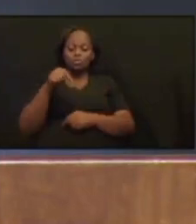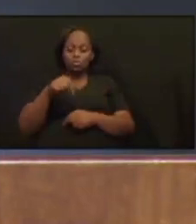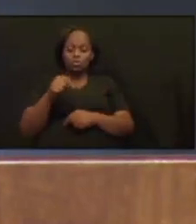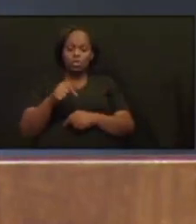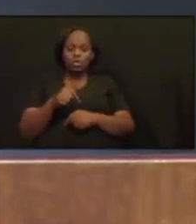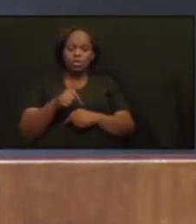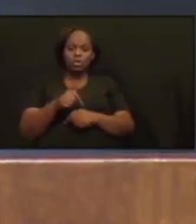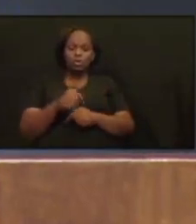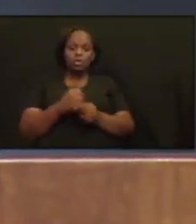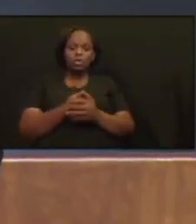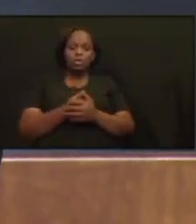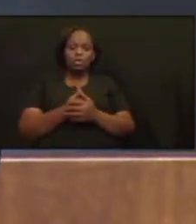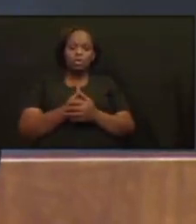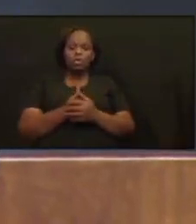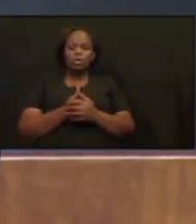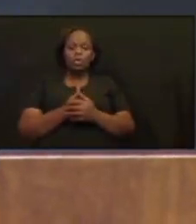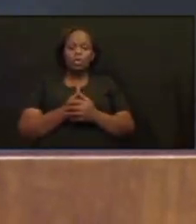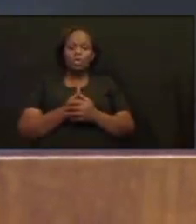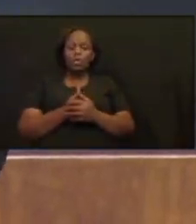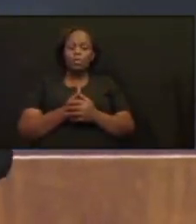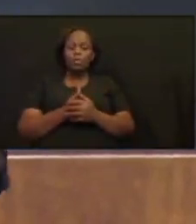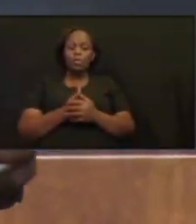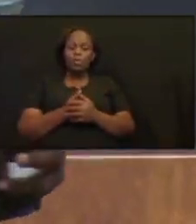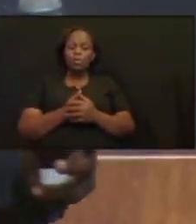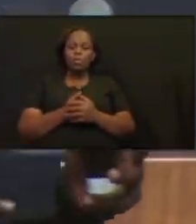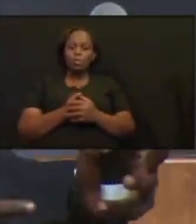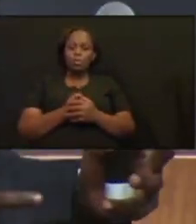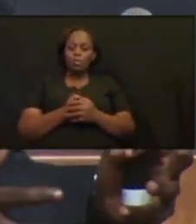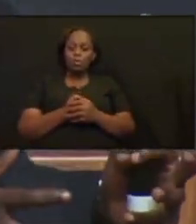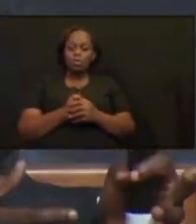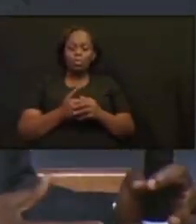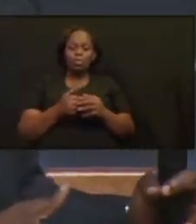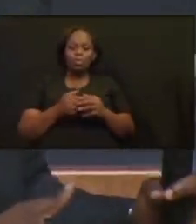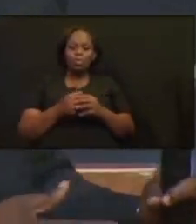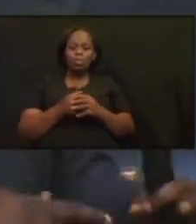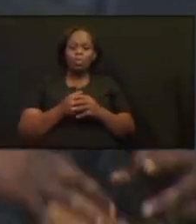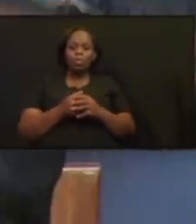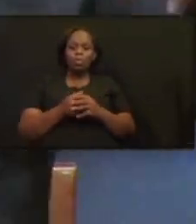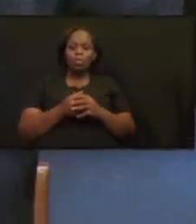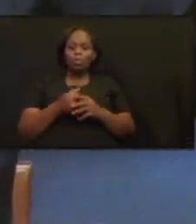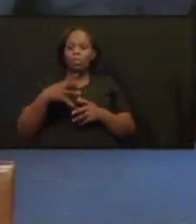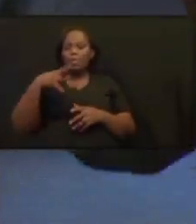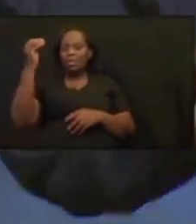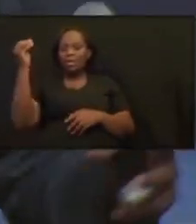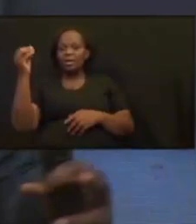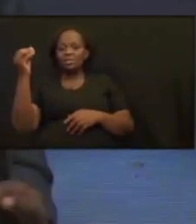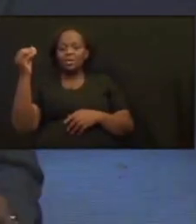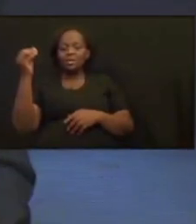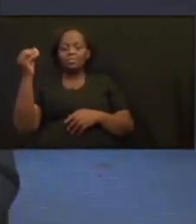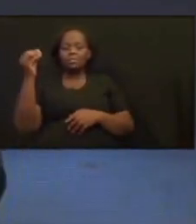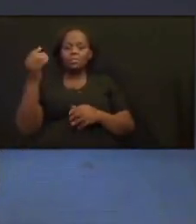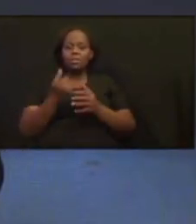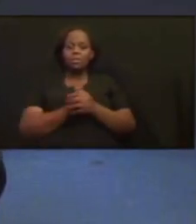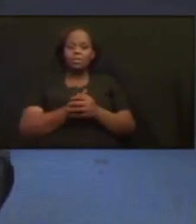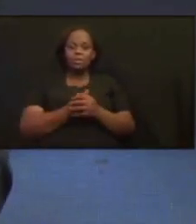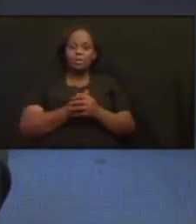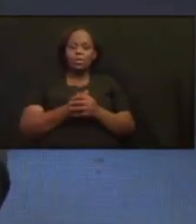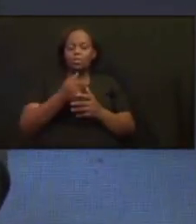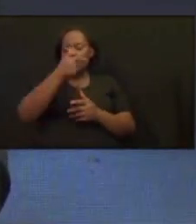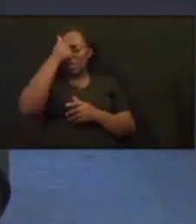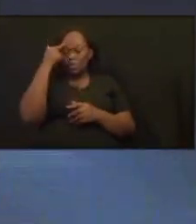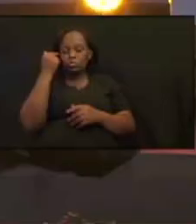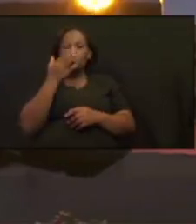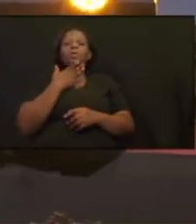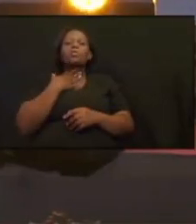that were their places of assignment, all in search for God. And their idea of working for